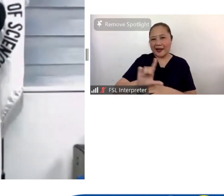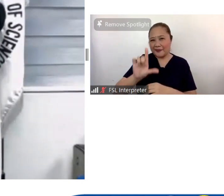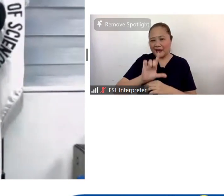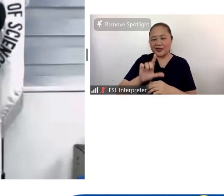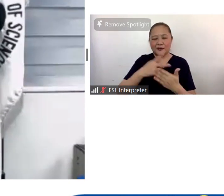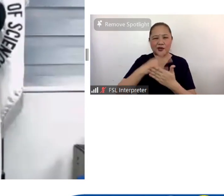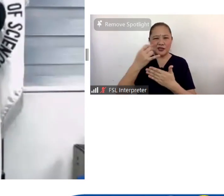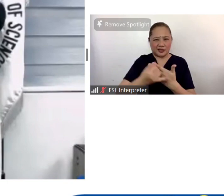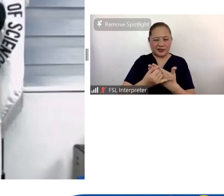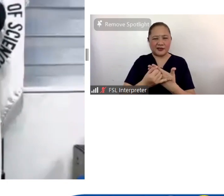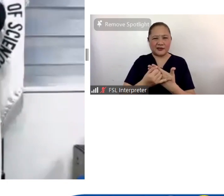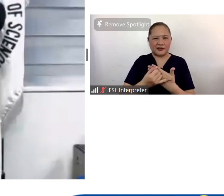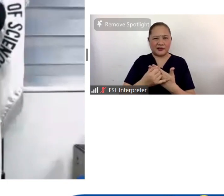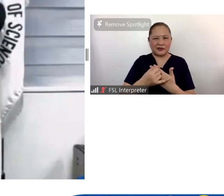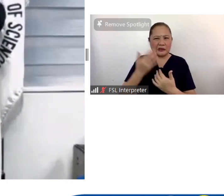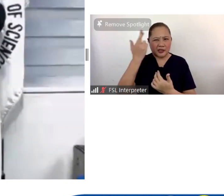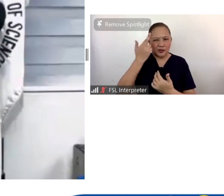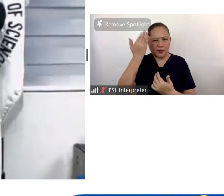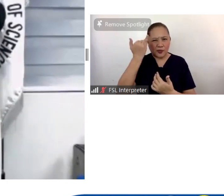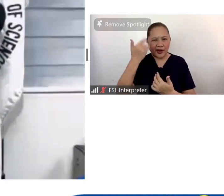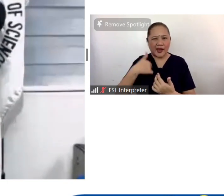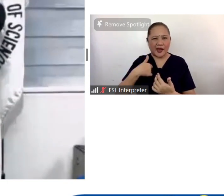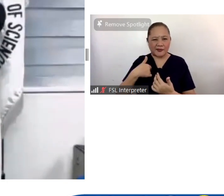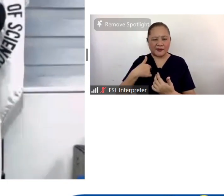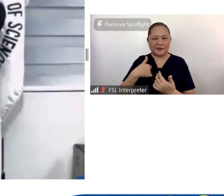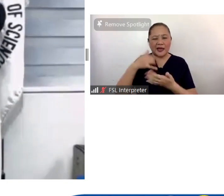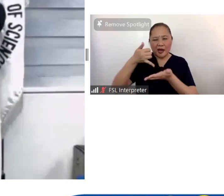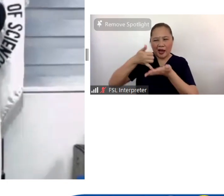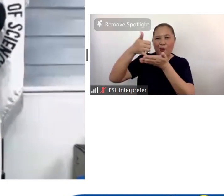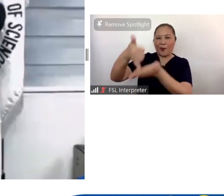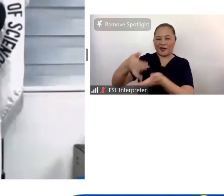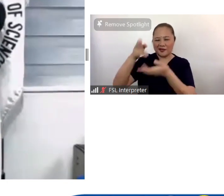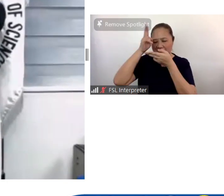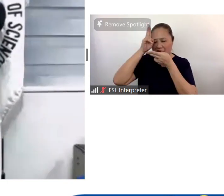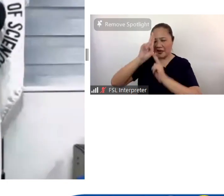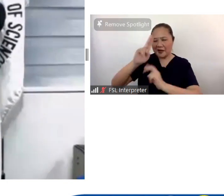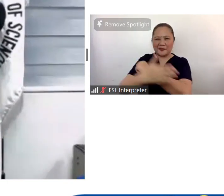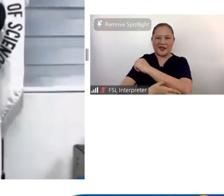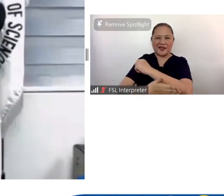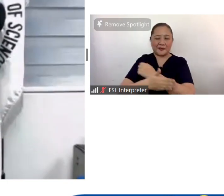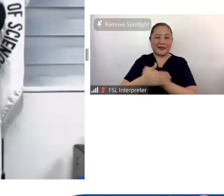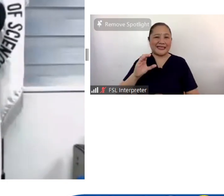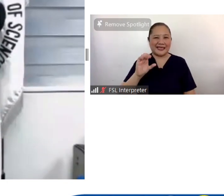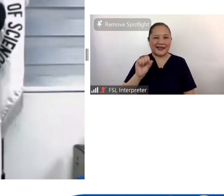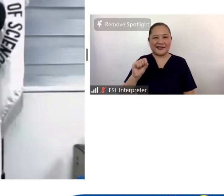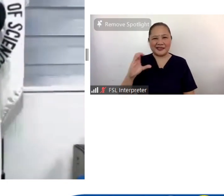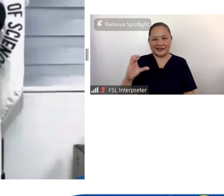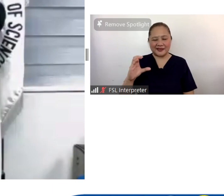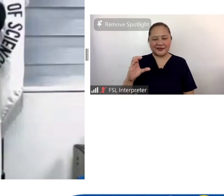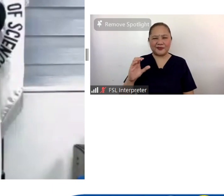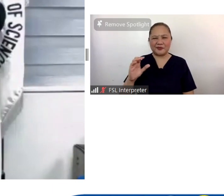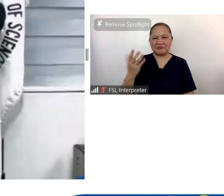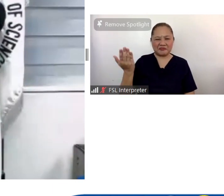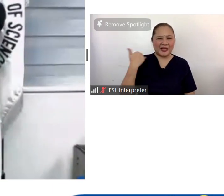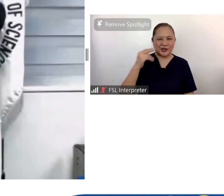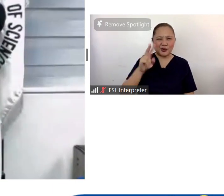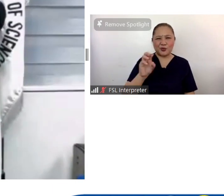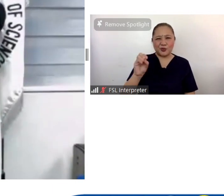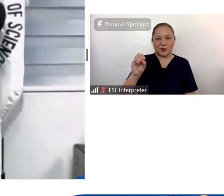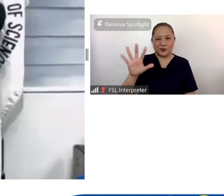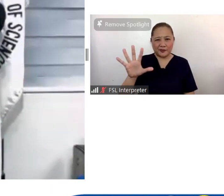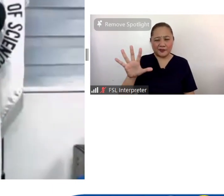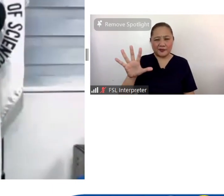one of the reasons why I was given the Dangal ng Bayan Award by the Civil Service Commission in 2005.